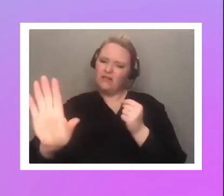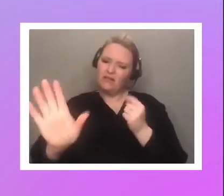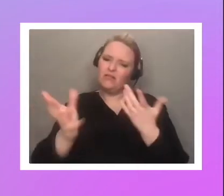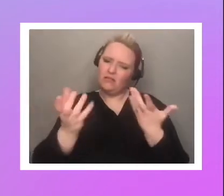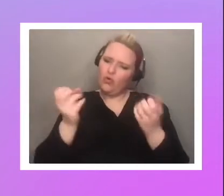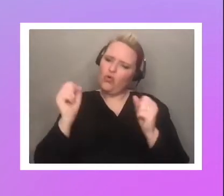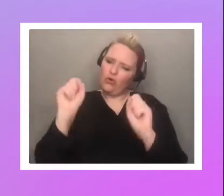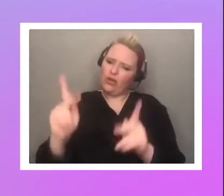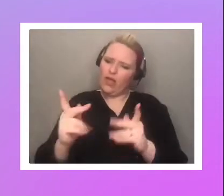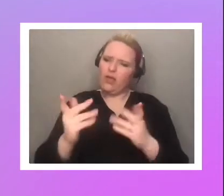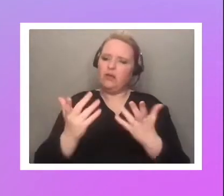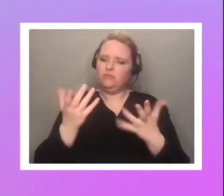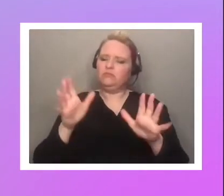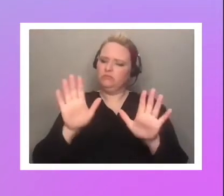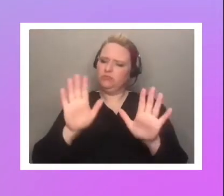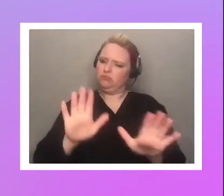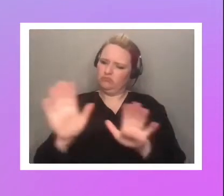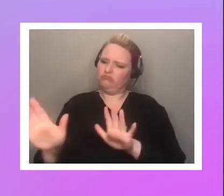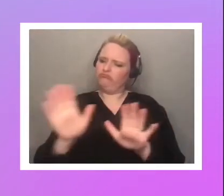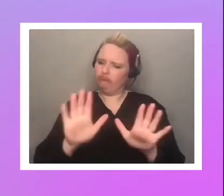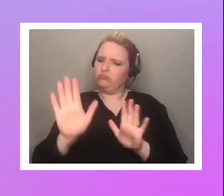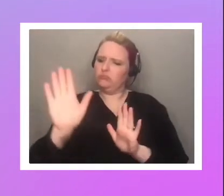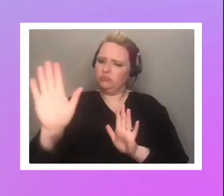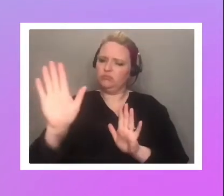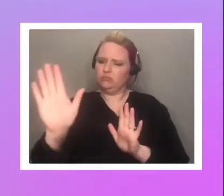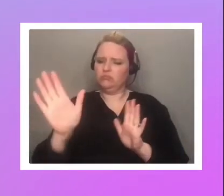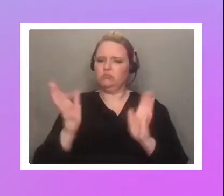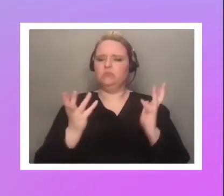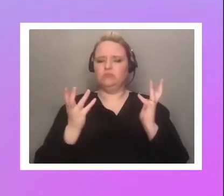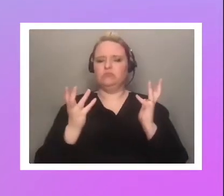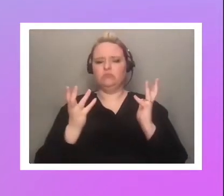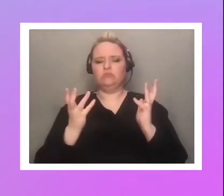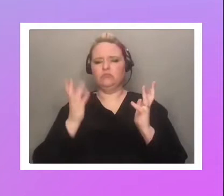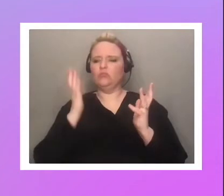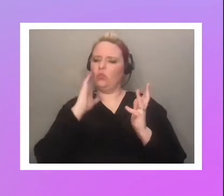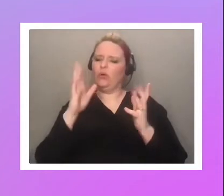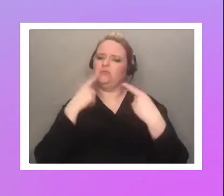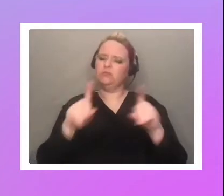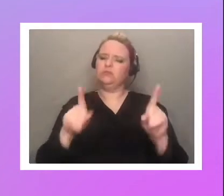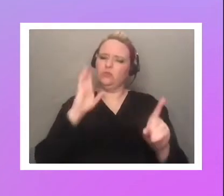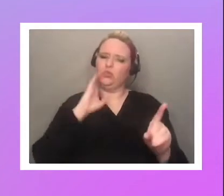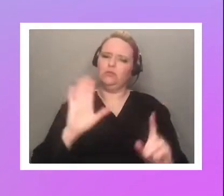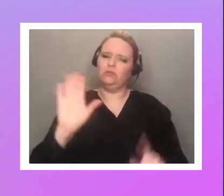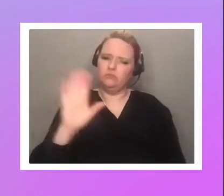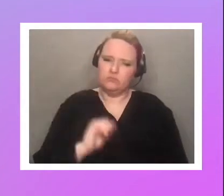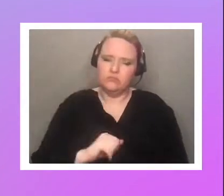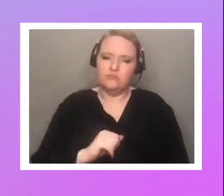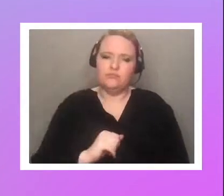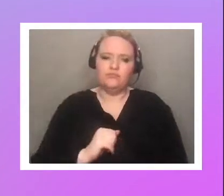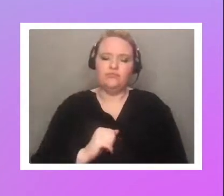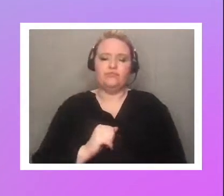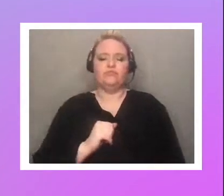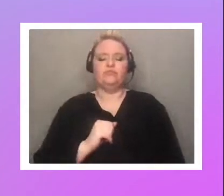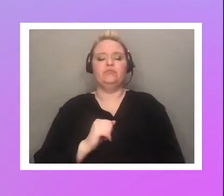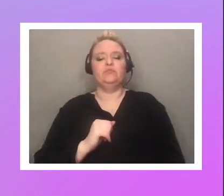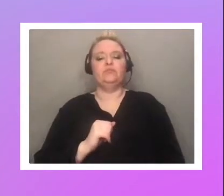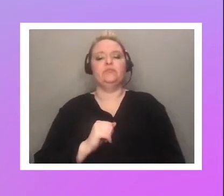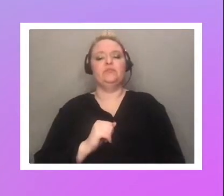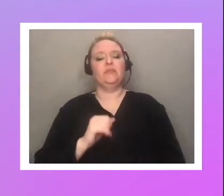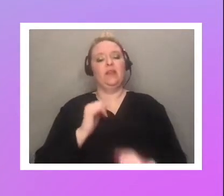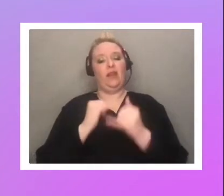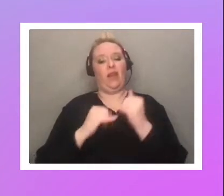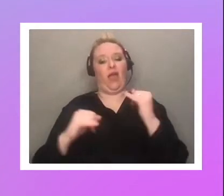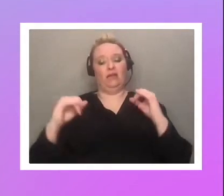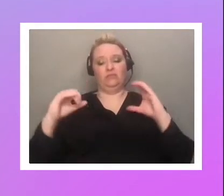it's good to take your time. We'll get there. And the last point